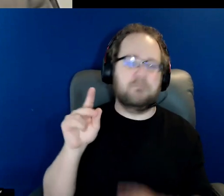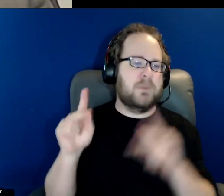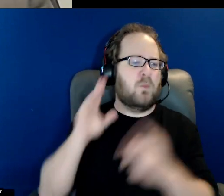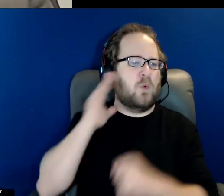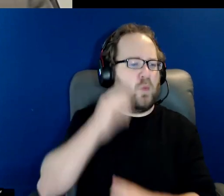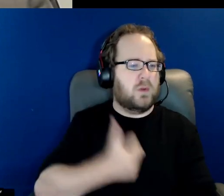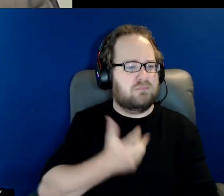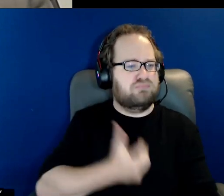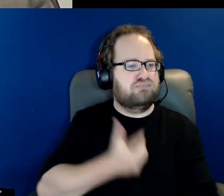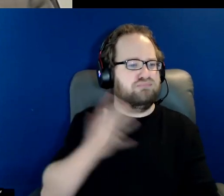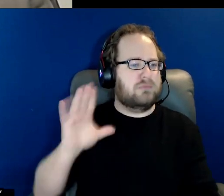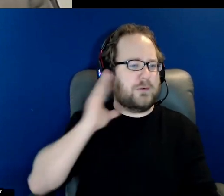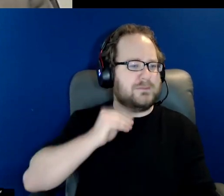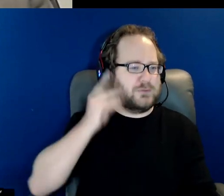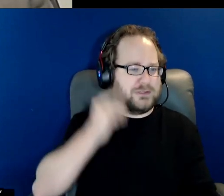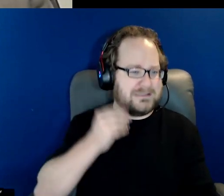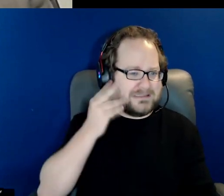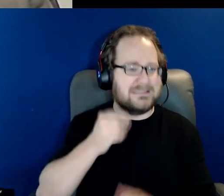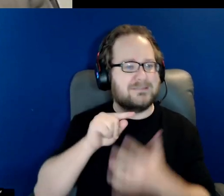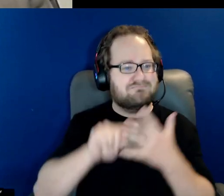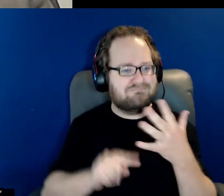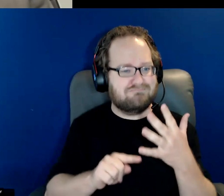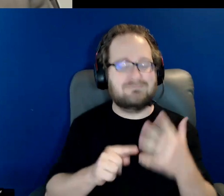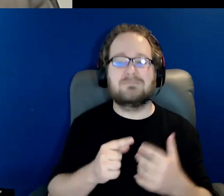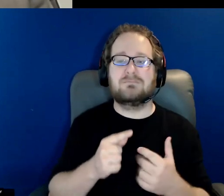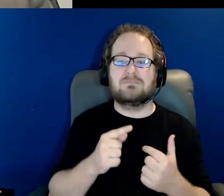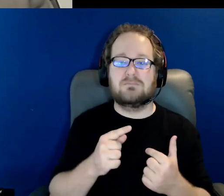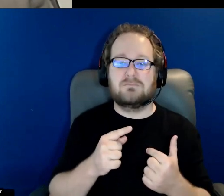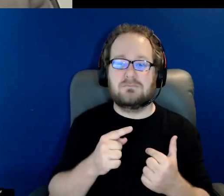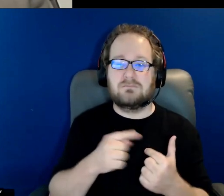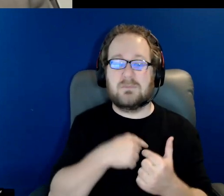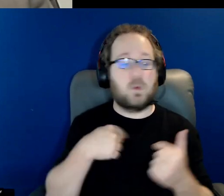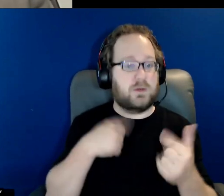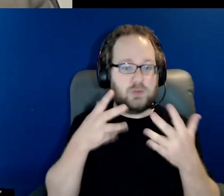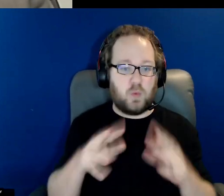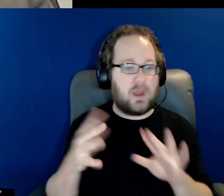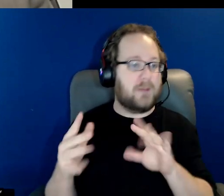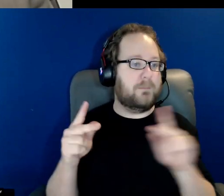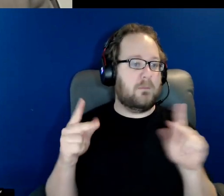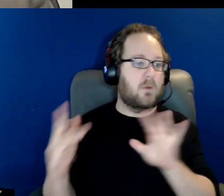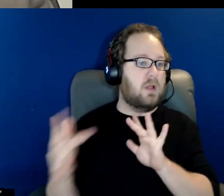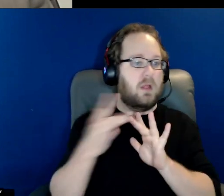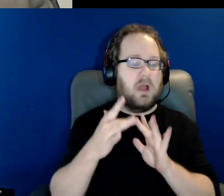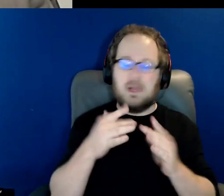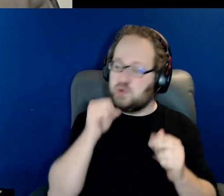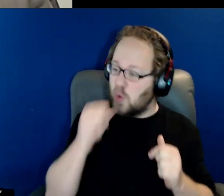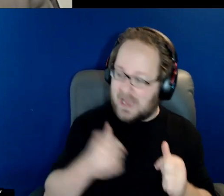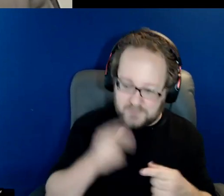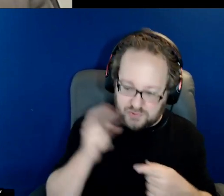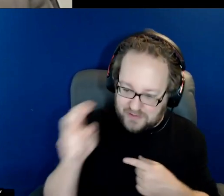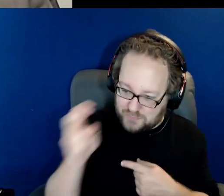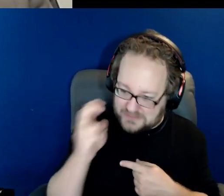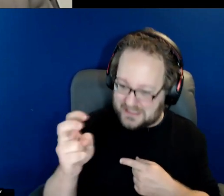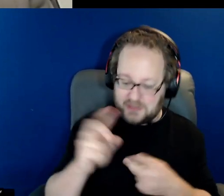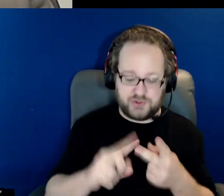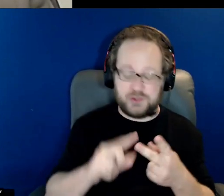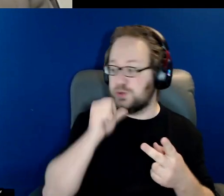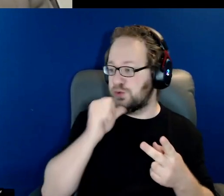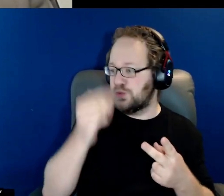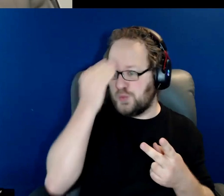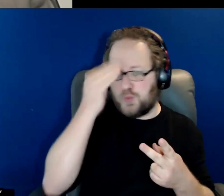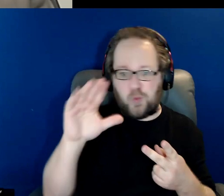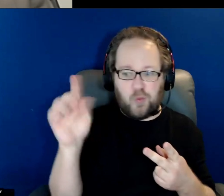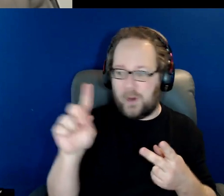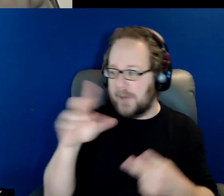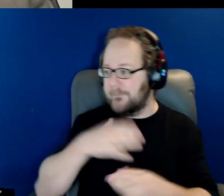happening. And the one thing we don't want to do is have people reaching out because they don't have transportation. They don't know where a cooling zone is. Maybe they live in a crime-ridden